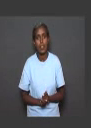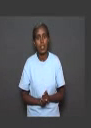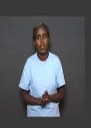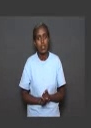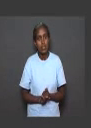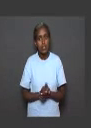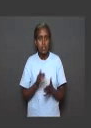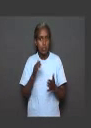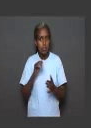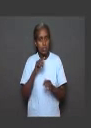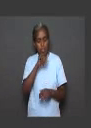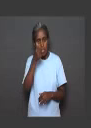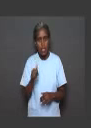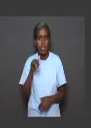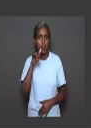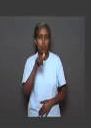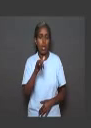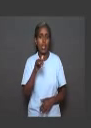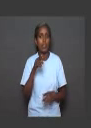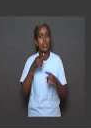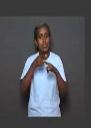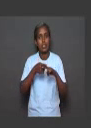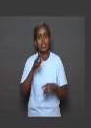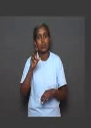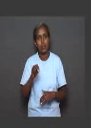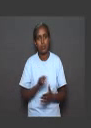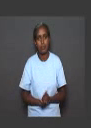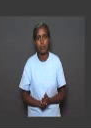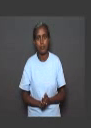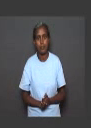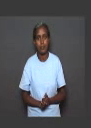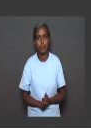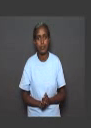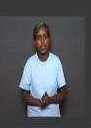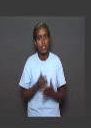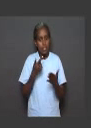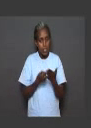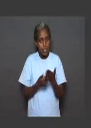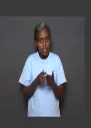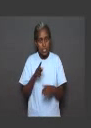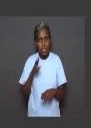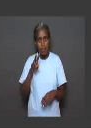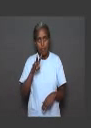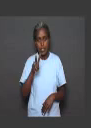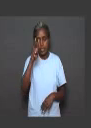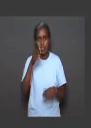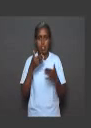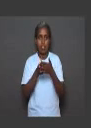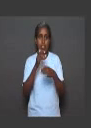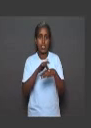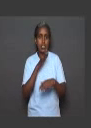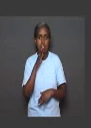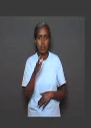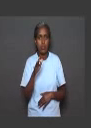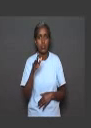nor does it have any y-intercepts. It has a vertical asymptote